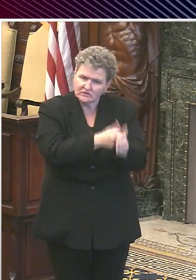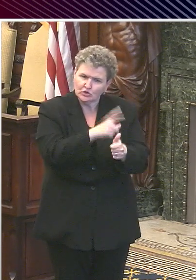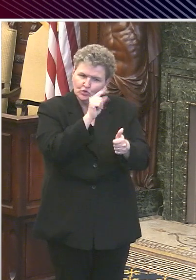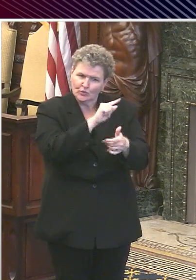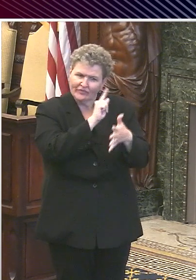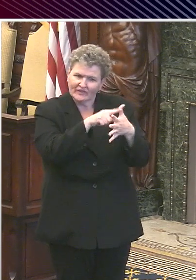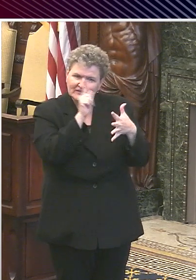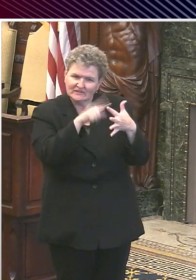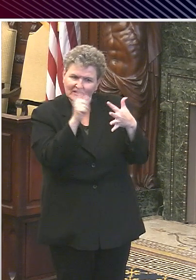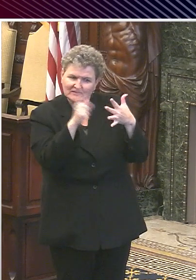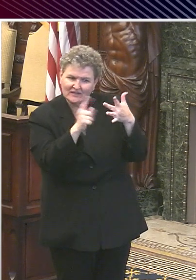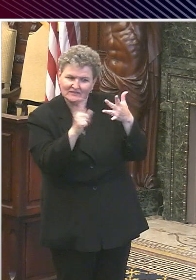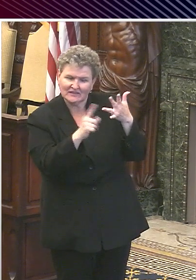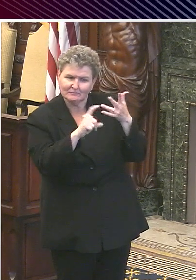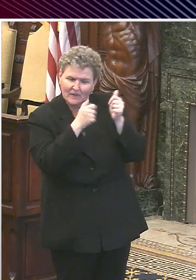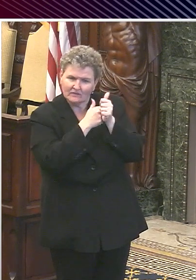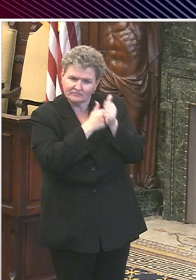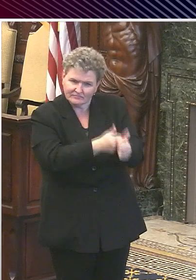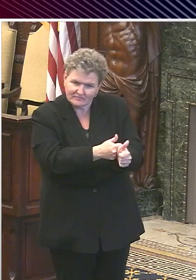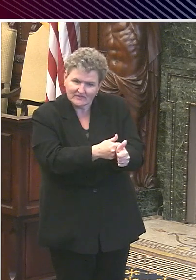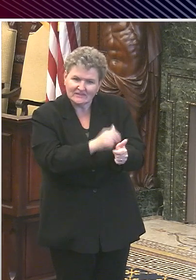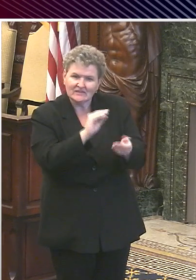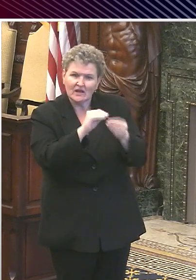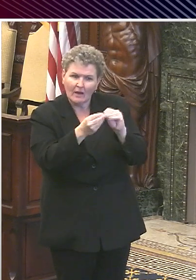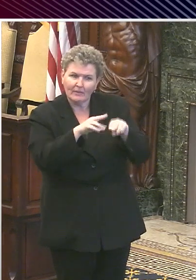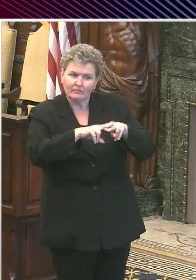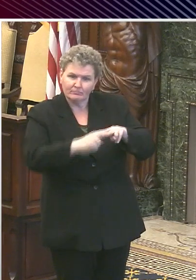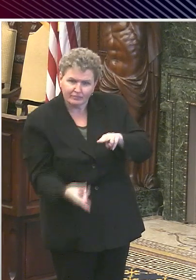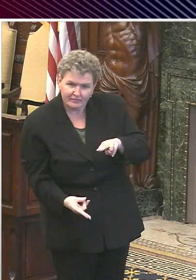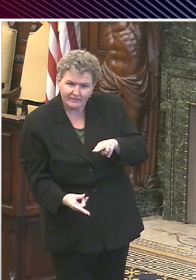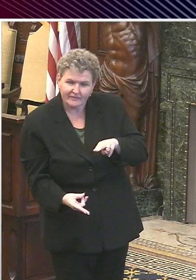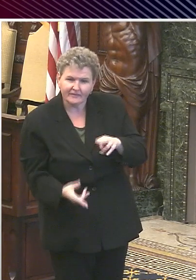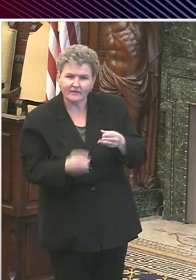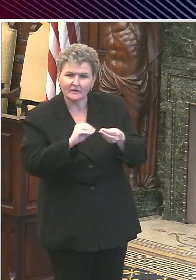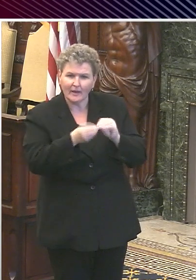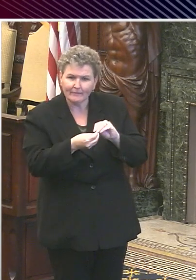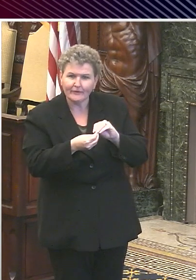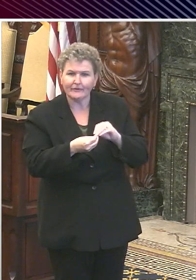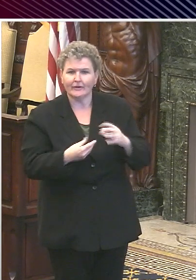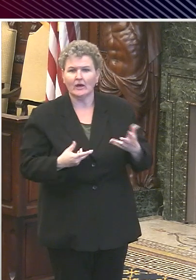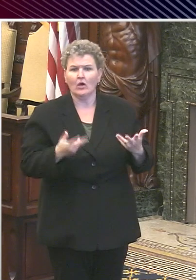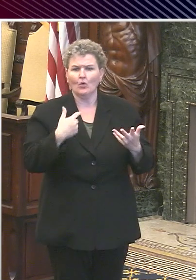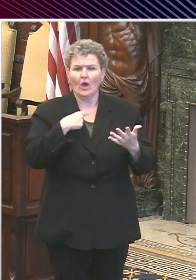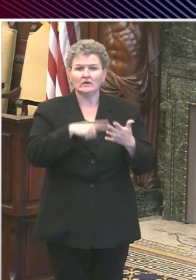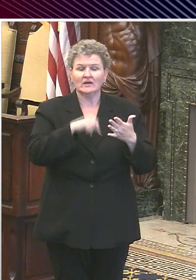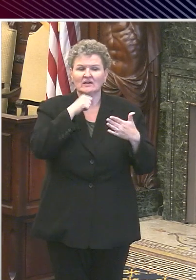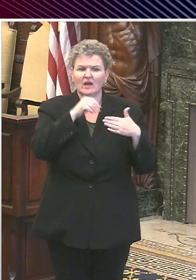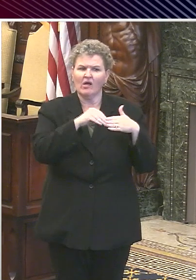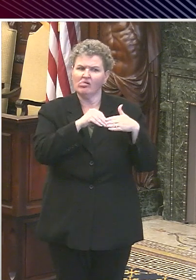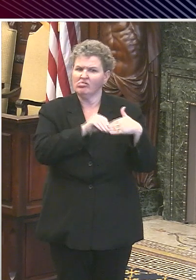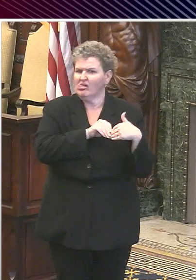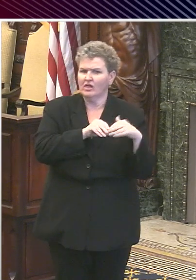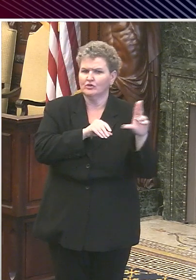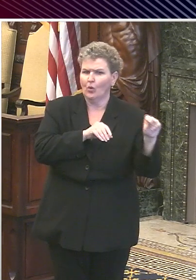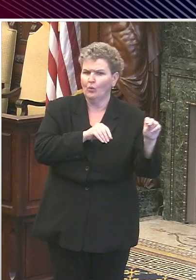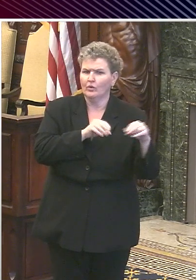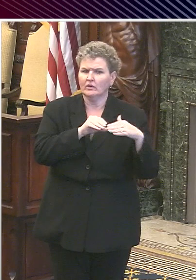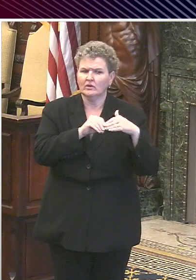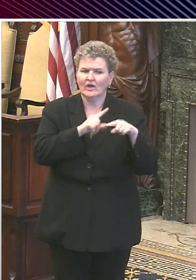respects to driving these numbers down, that unequivocally that you're not going to allow?